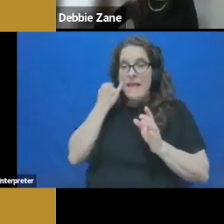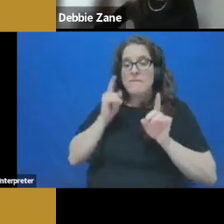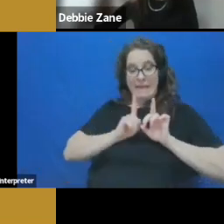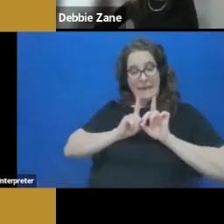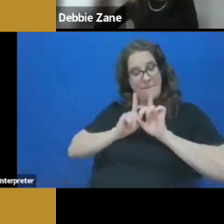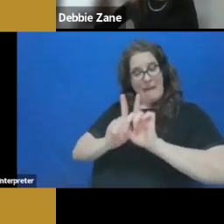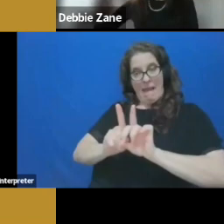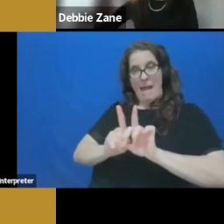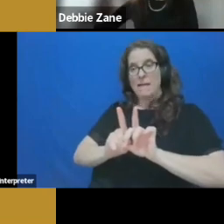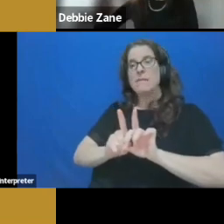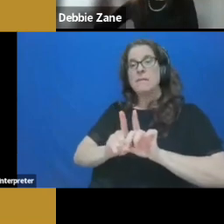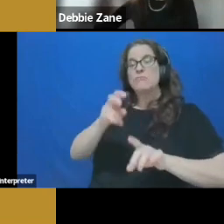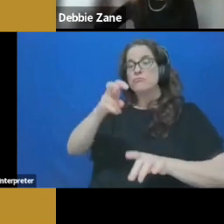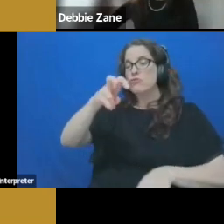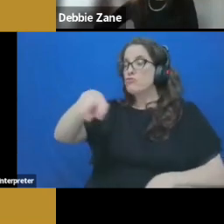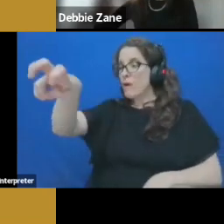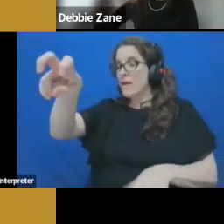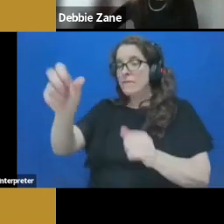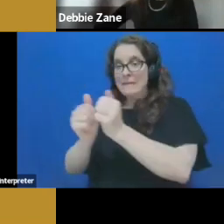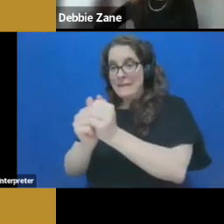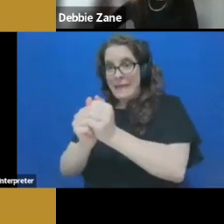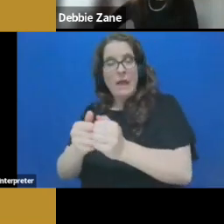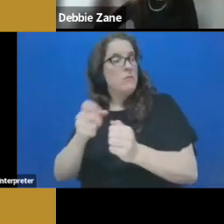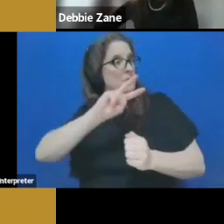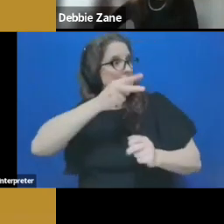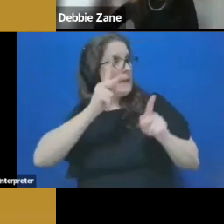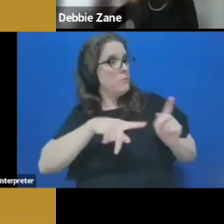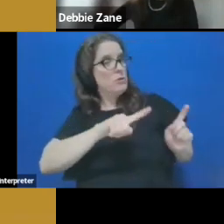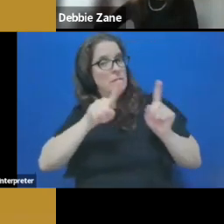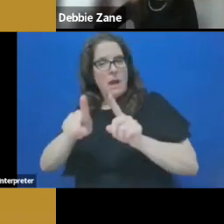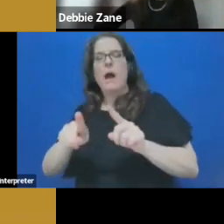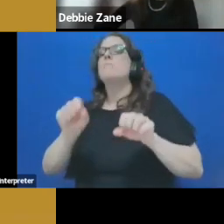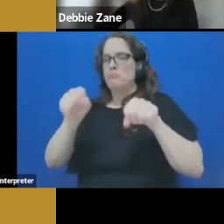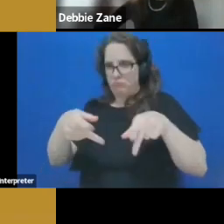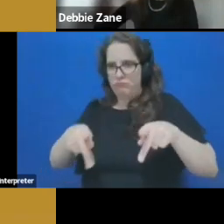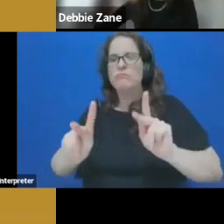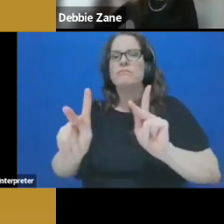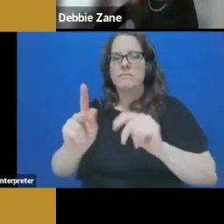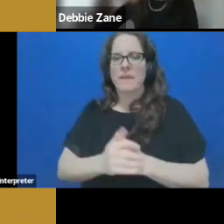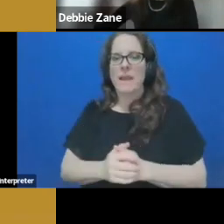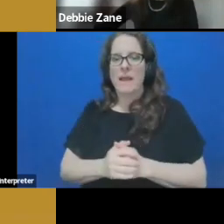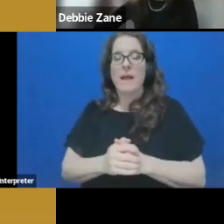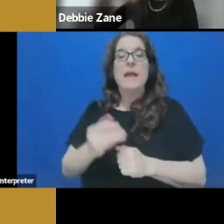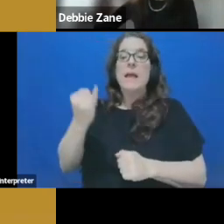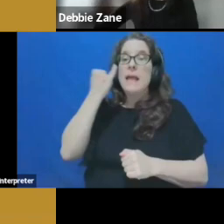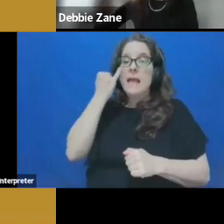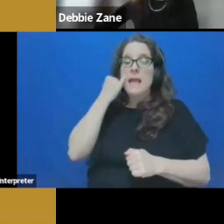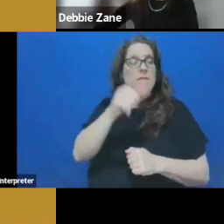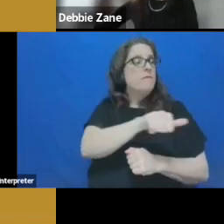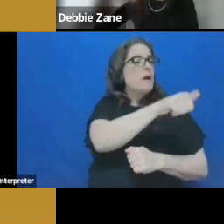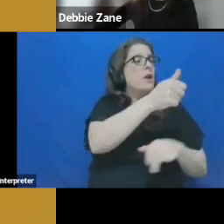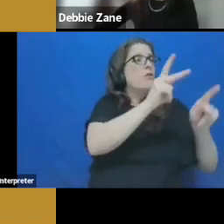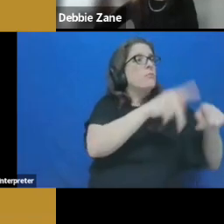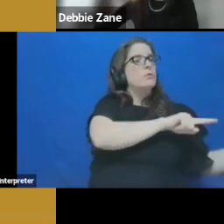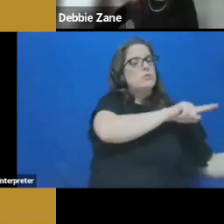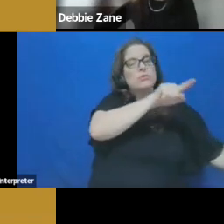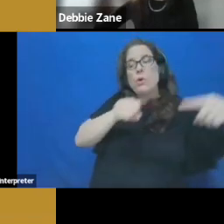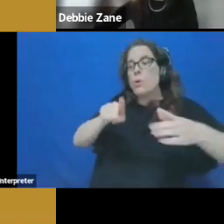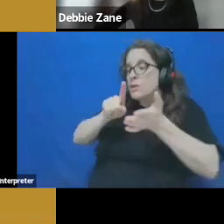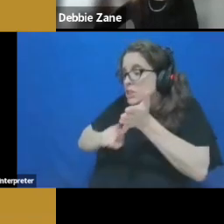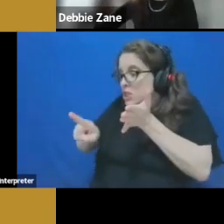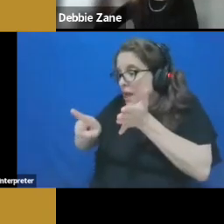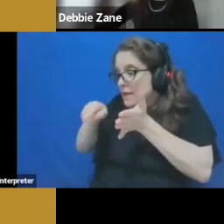on the beneficiary's well-being. If the beneficiary is receiving means-tested government benefits such